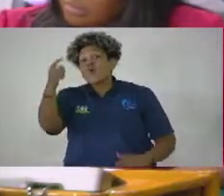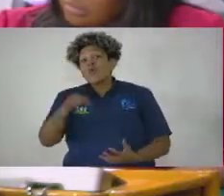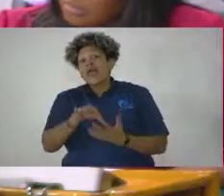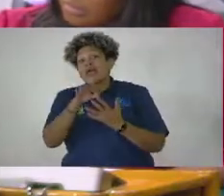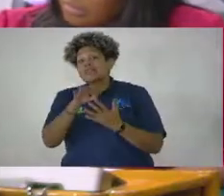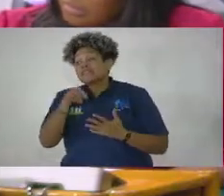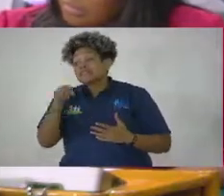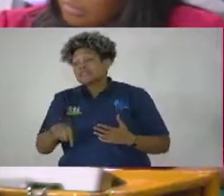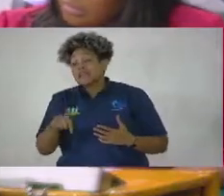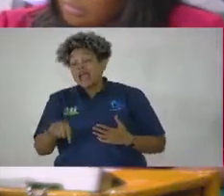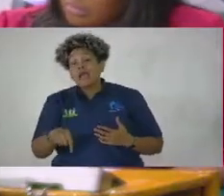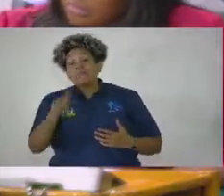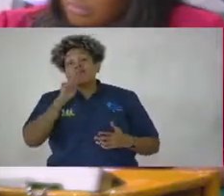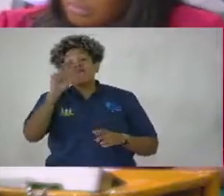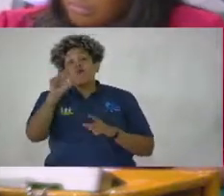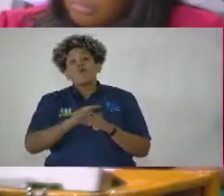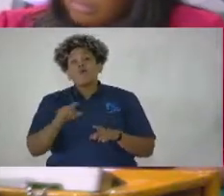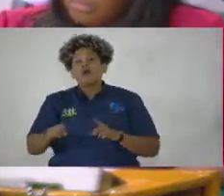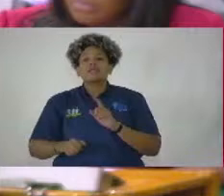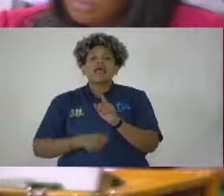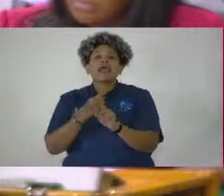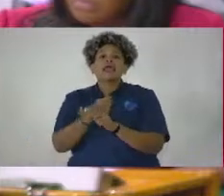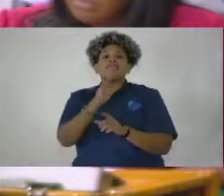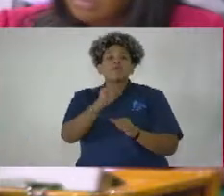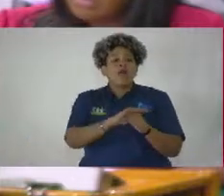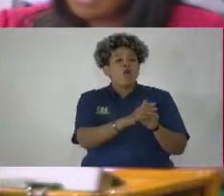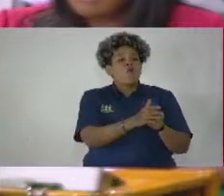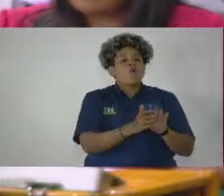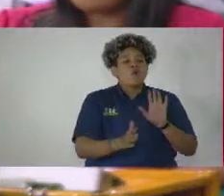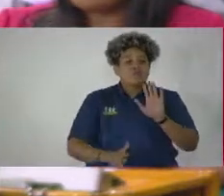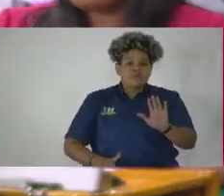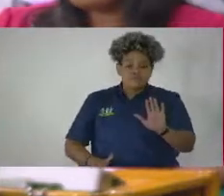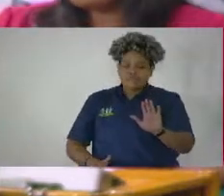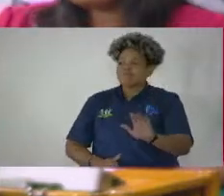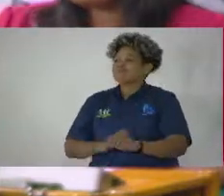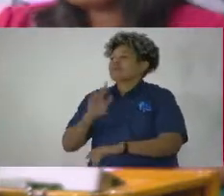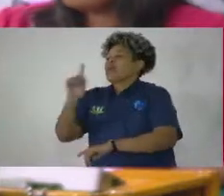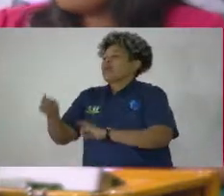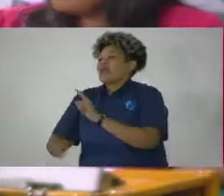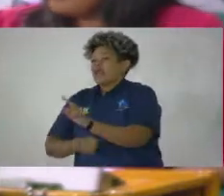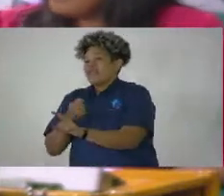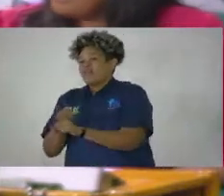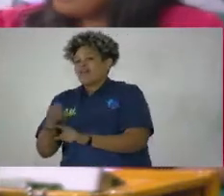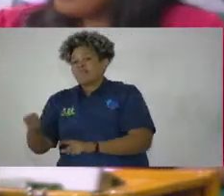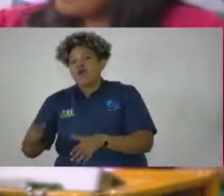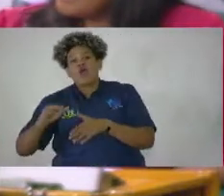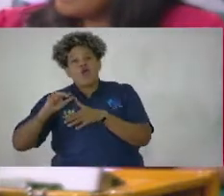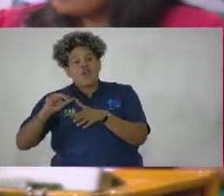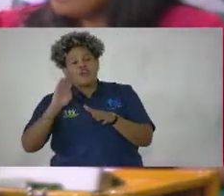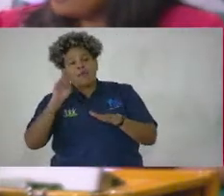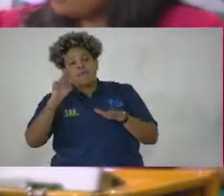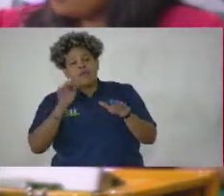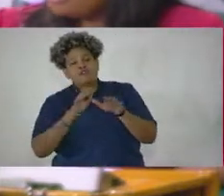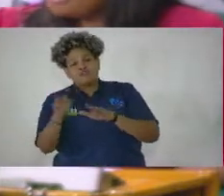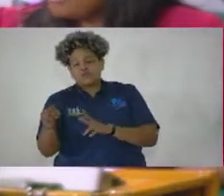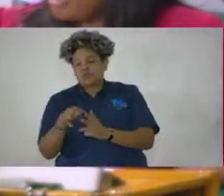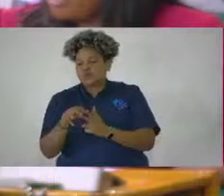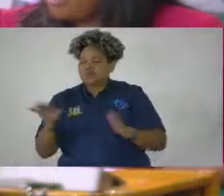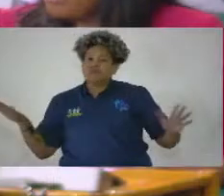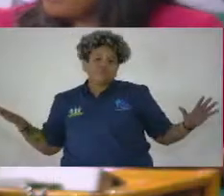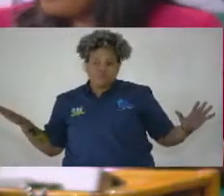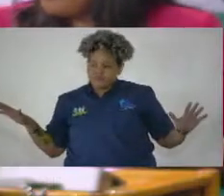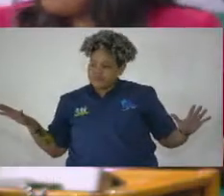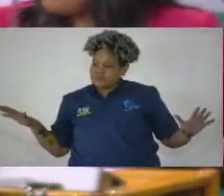exception of the quarters affected by COVID-19 and then the quarter affected by Hurricane Beryl. There's